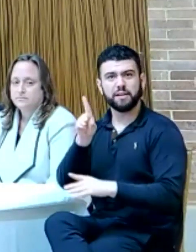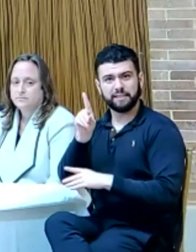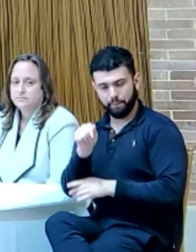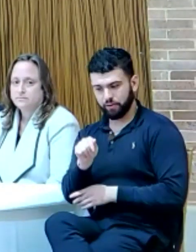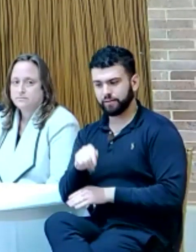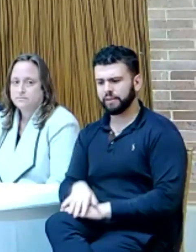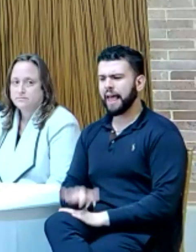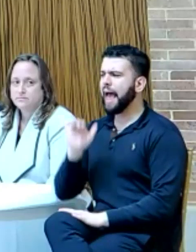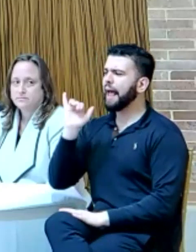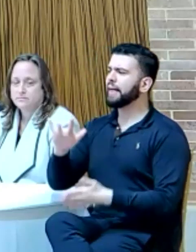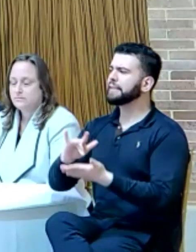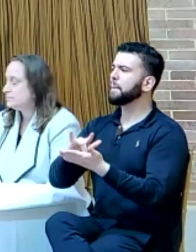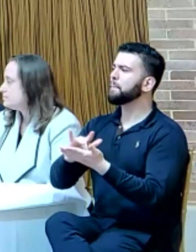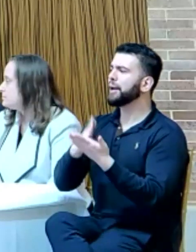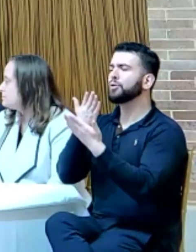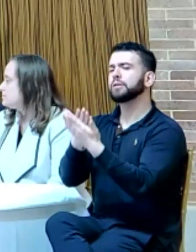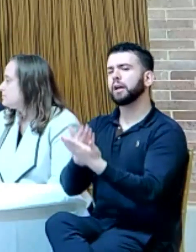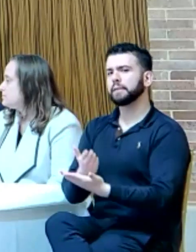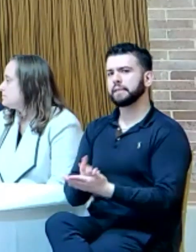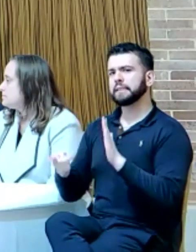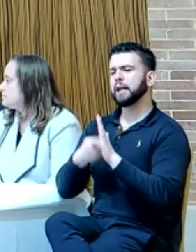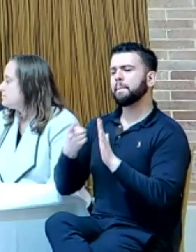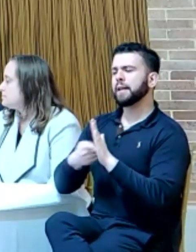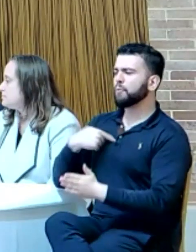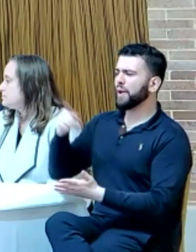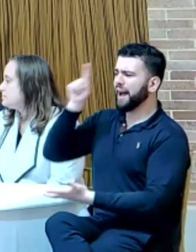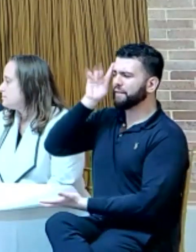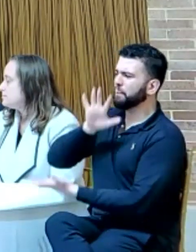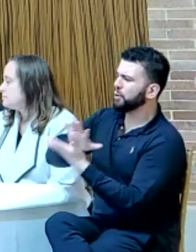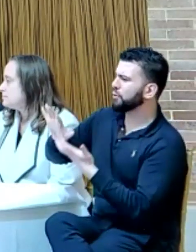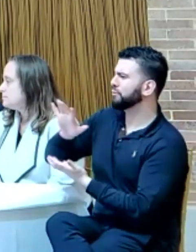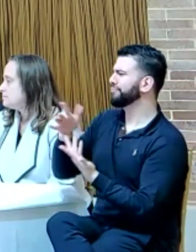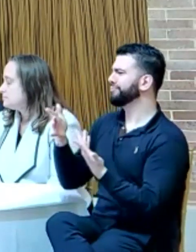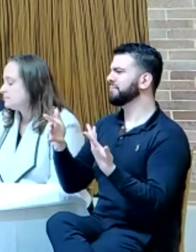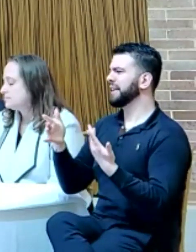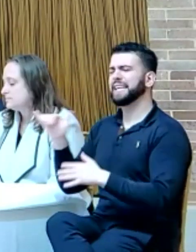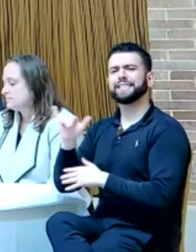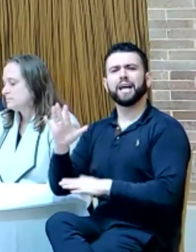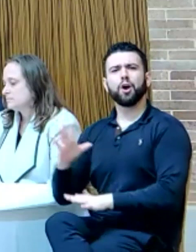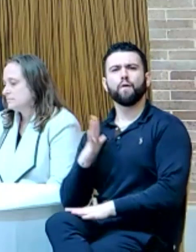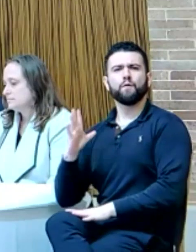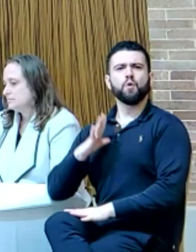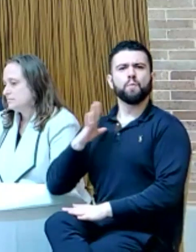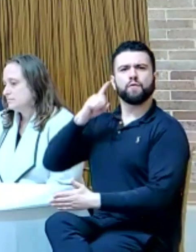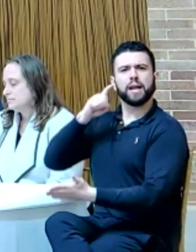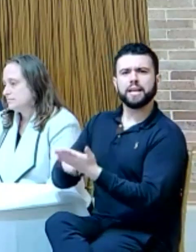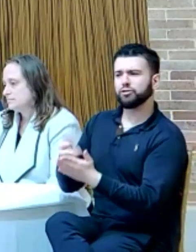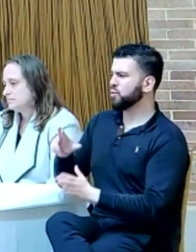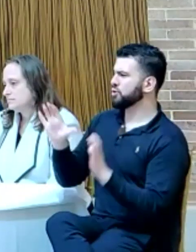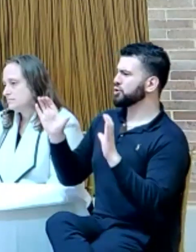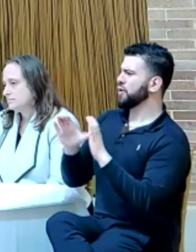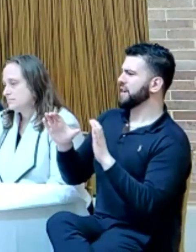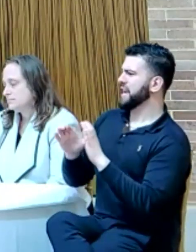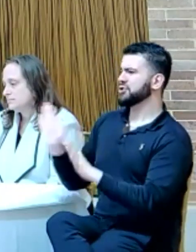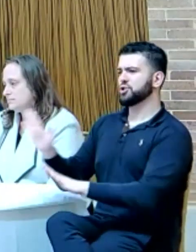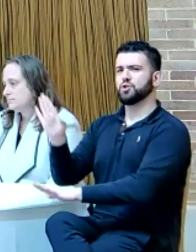documentation there's sometimes confusion that there's some type of like formal recognition or certification that you that your dog has